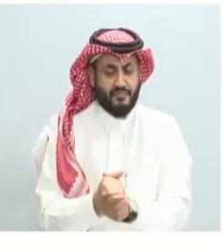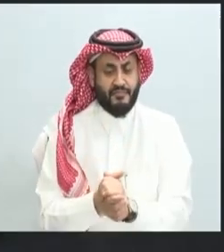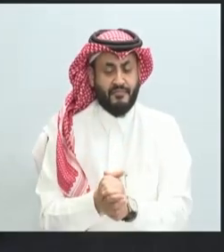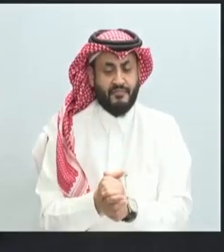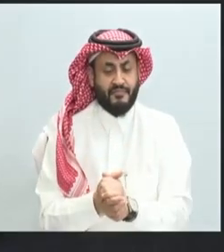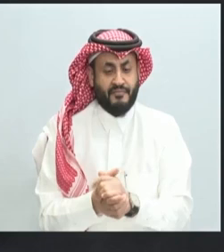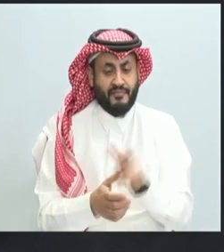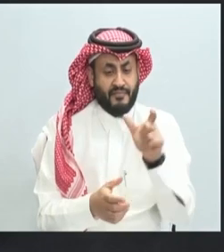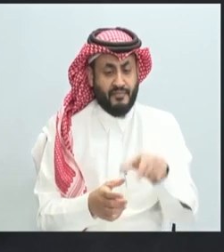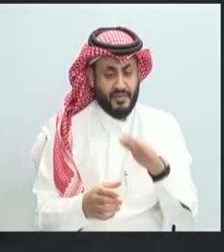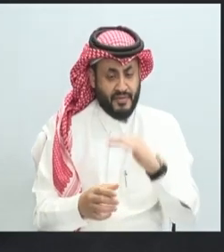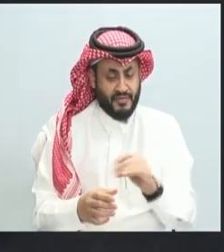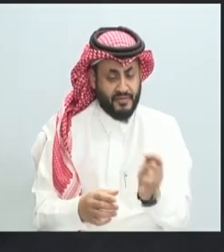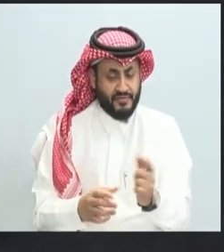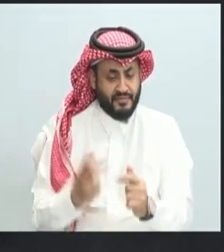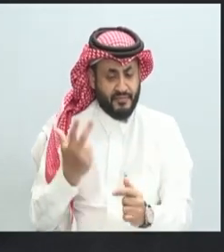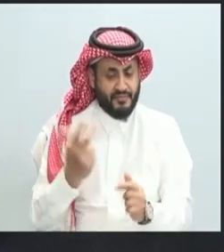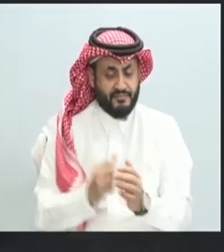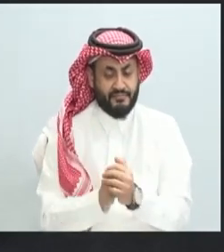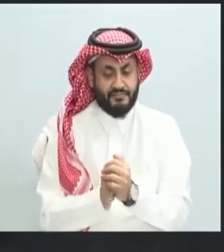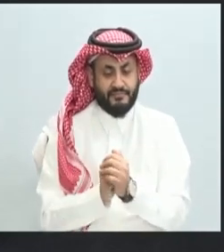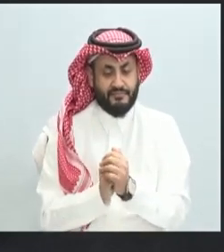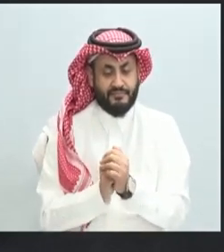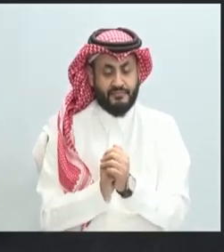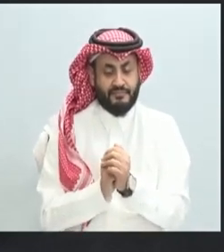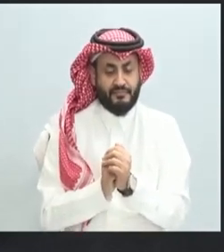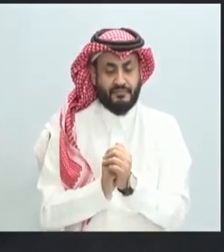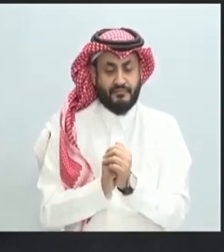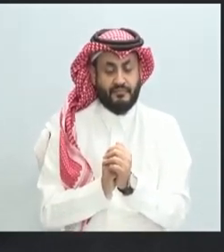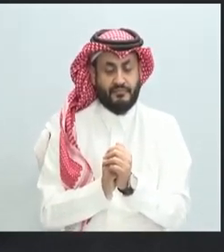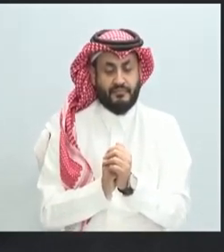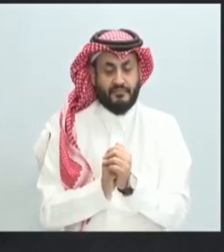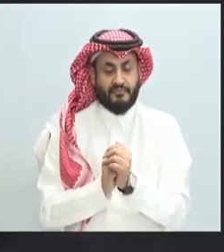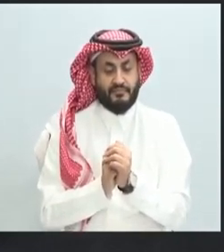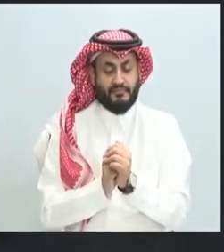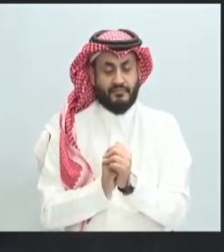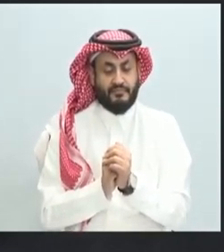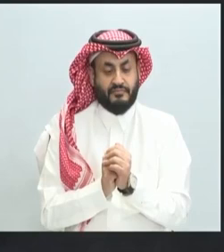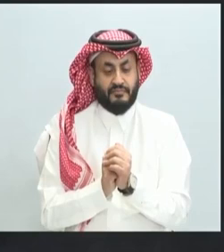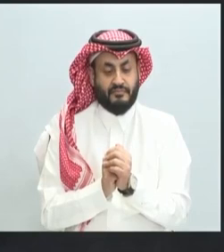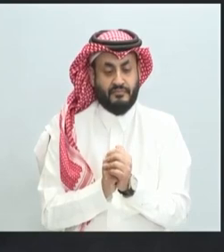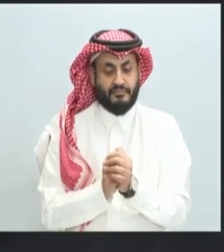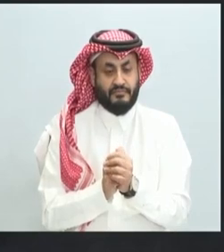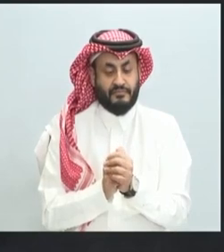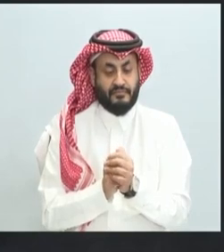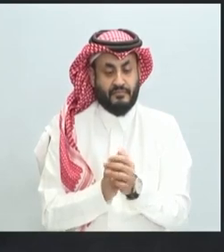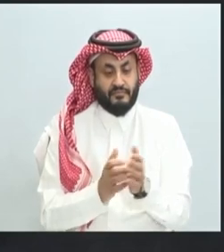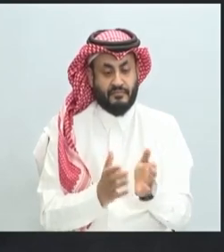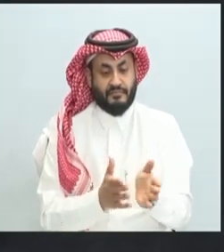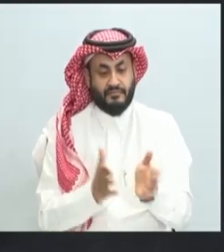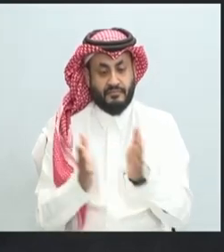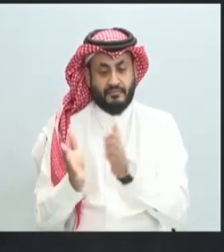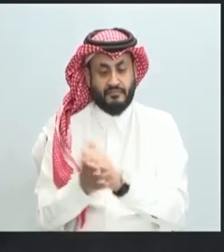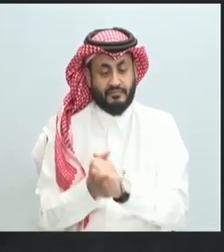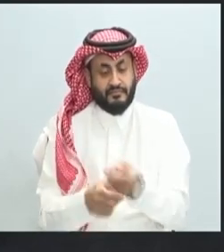under this person. Write number three under this person. And let's me and you